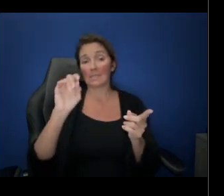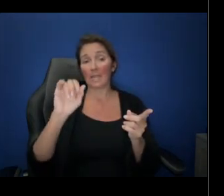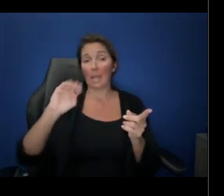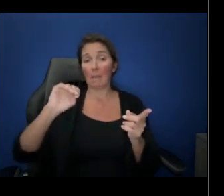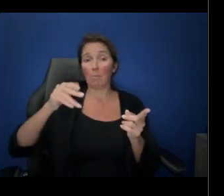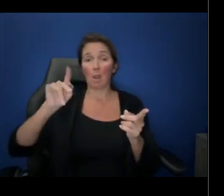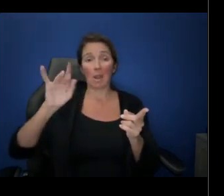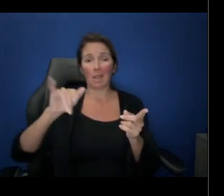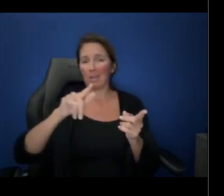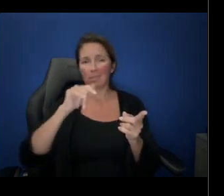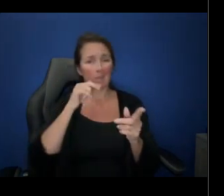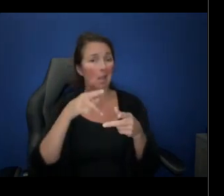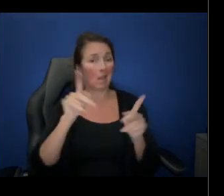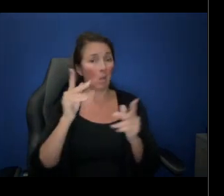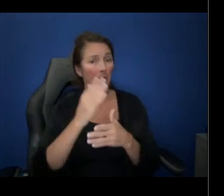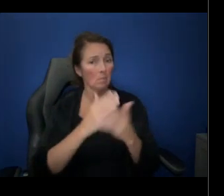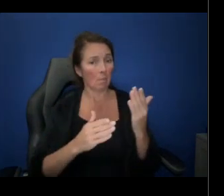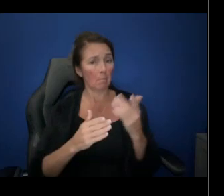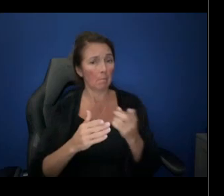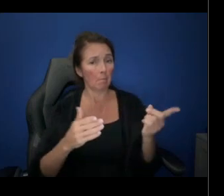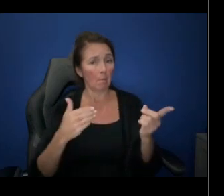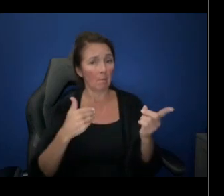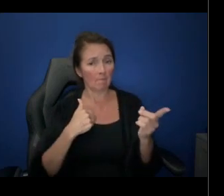impracticality is not allowed.